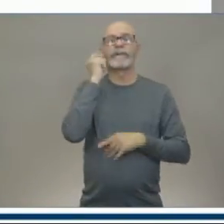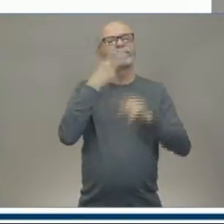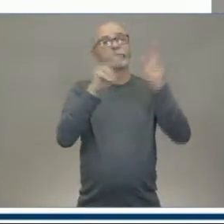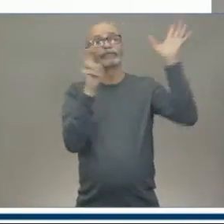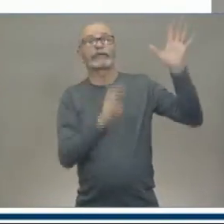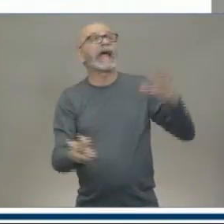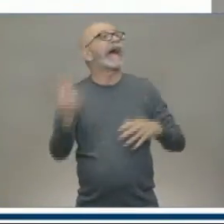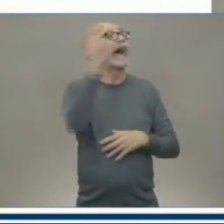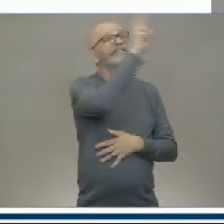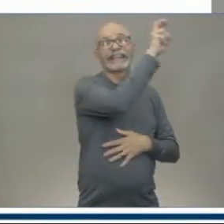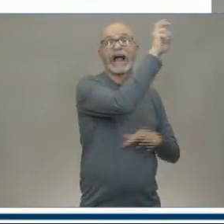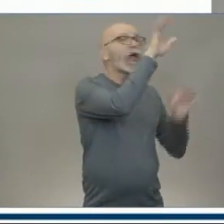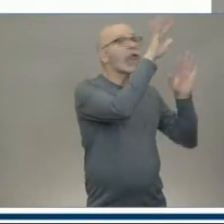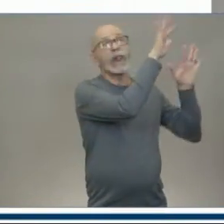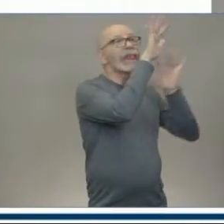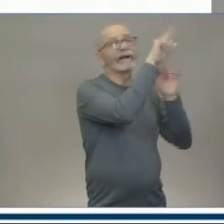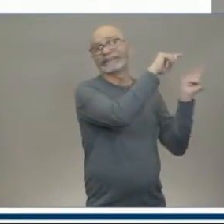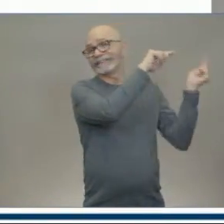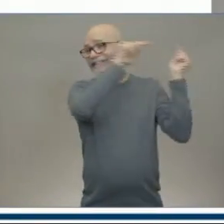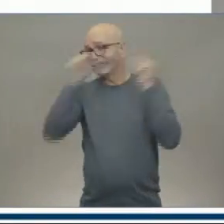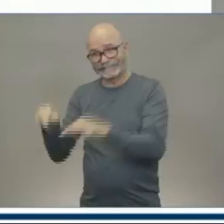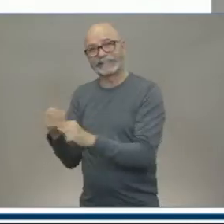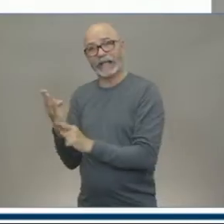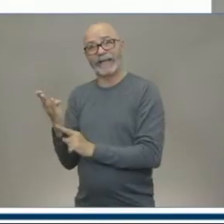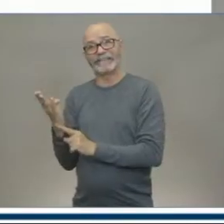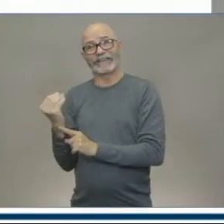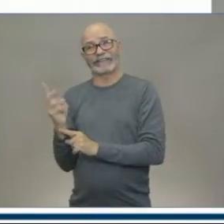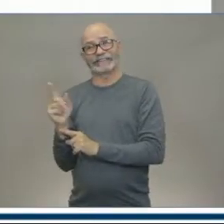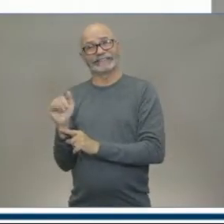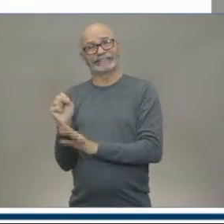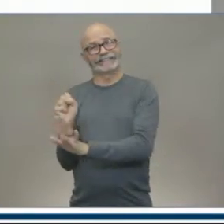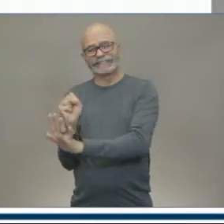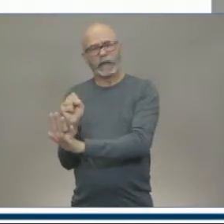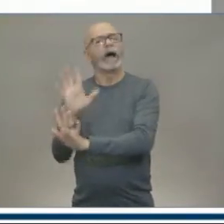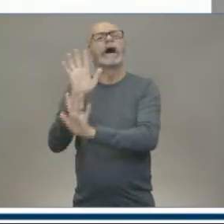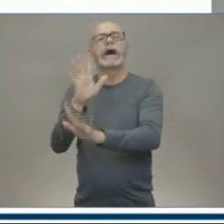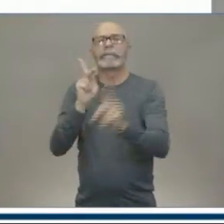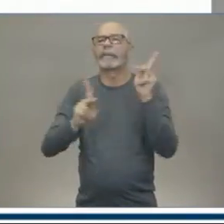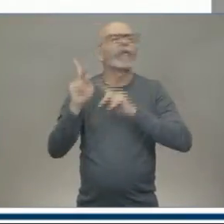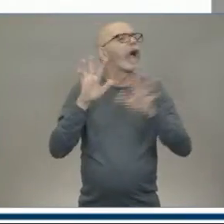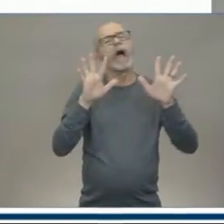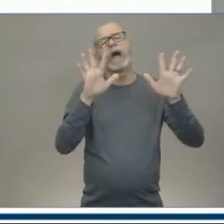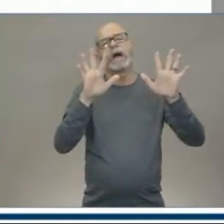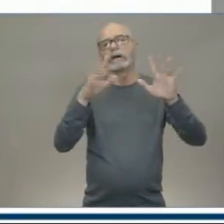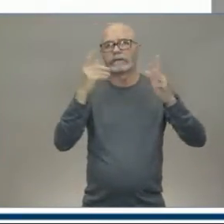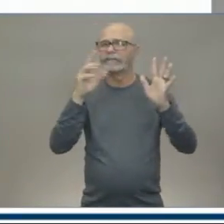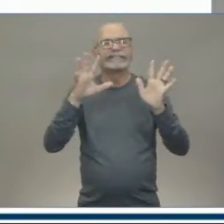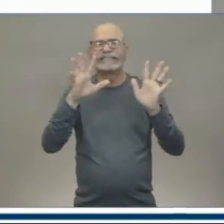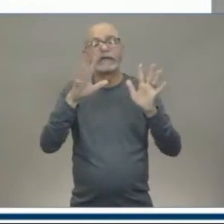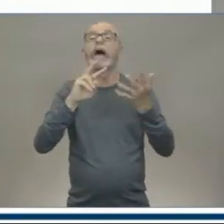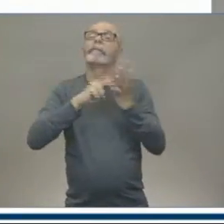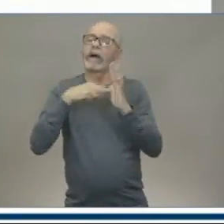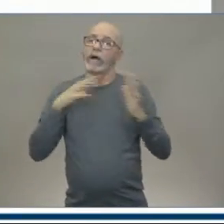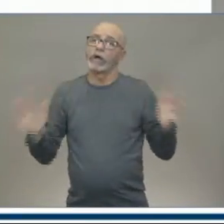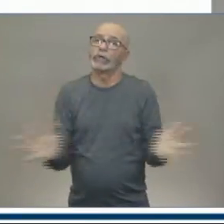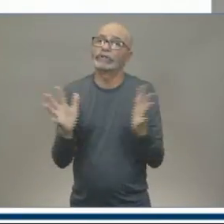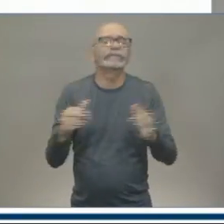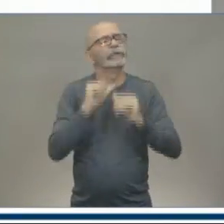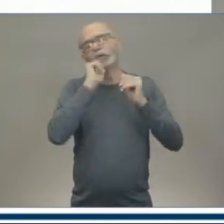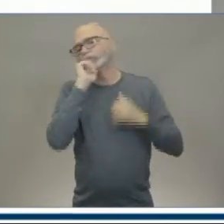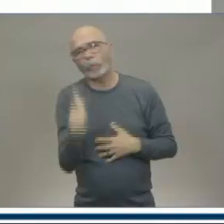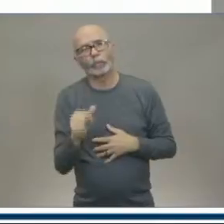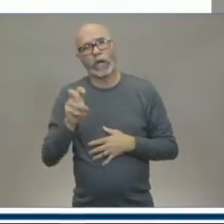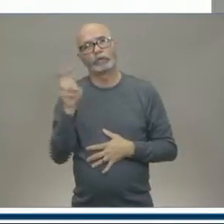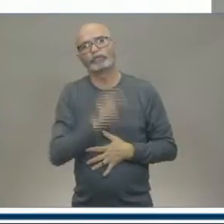are strongly discouraging travel in and out of the Atlantic bubble at this time. We are in a very vulnerable position.